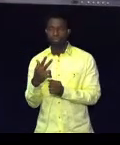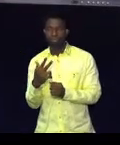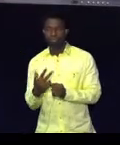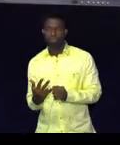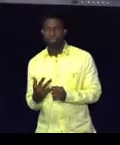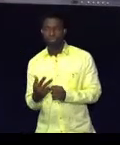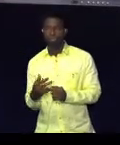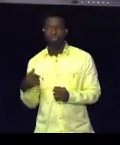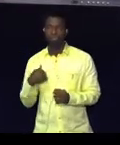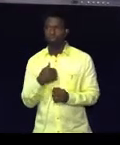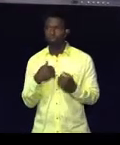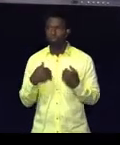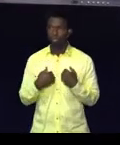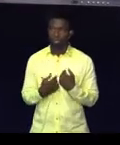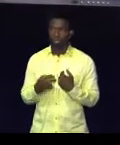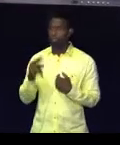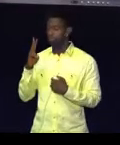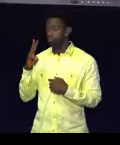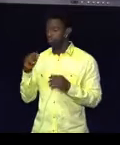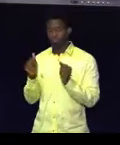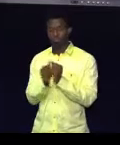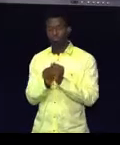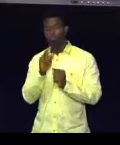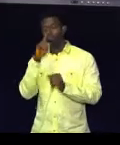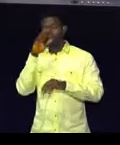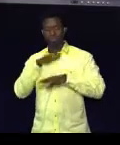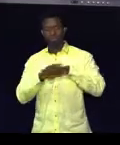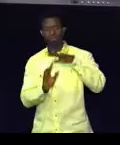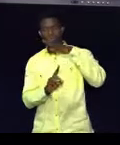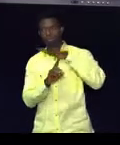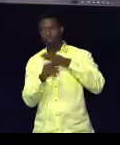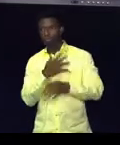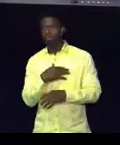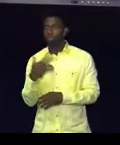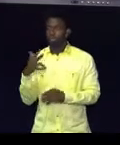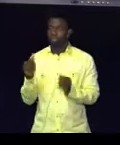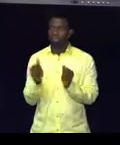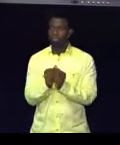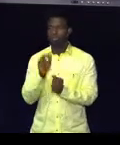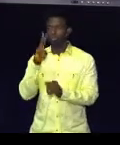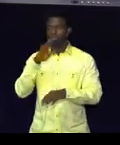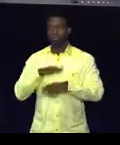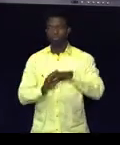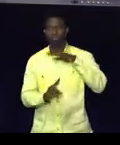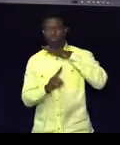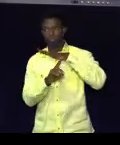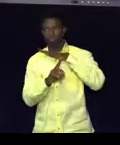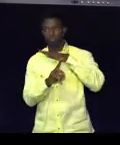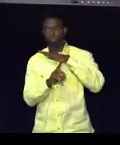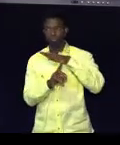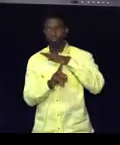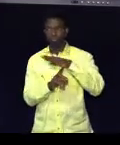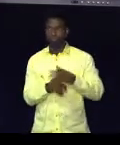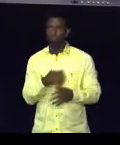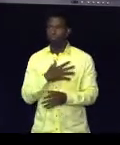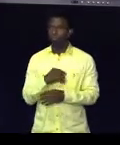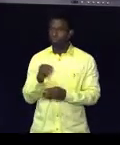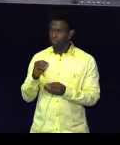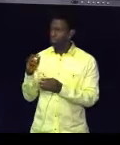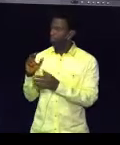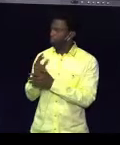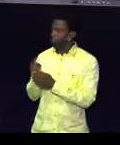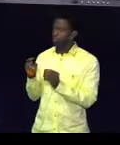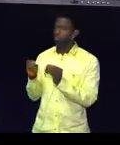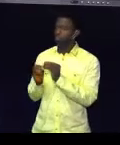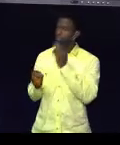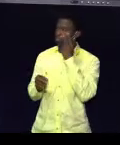power of 1, 3 with the power of 2, because there are 2 3's. When I go on to 20 and do likewise, 2 in 20 is 10, 2 in 10 is 5,